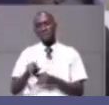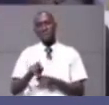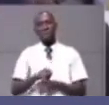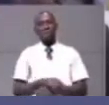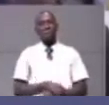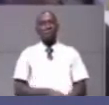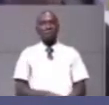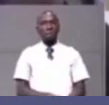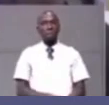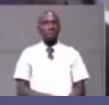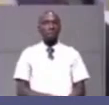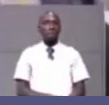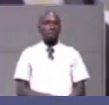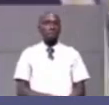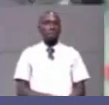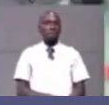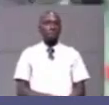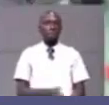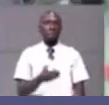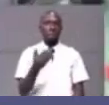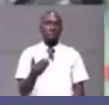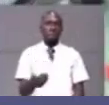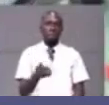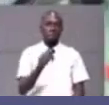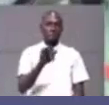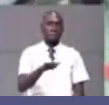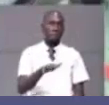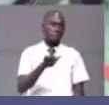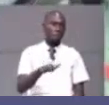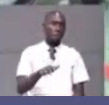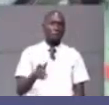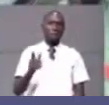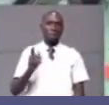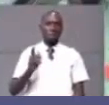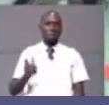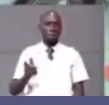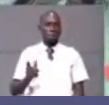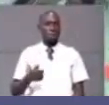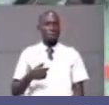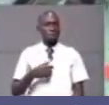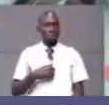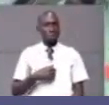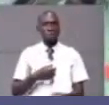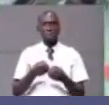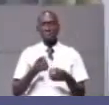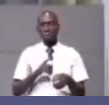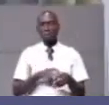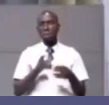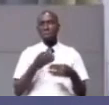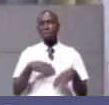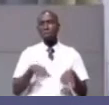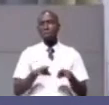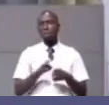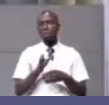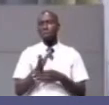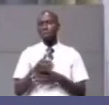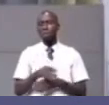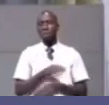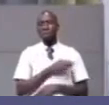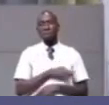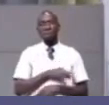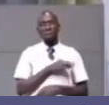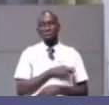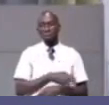Thank you. Now, colleagues, look. And I tend to agree with the minister on this. Salary is